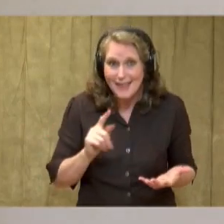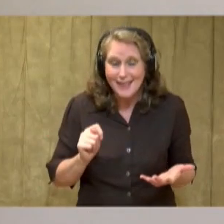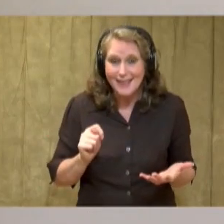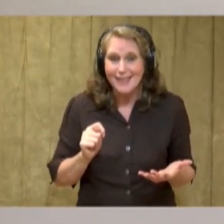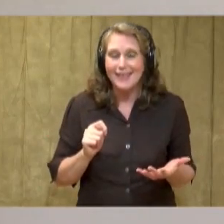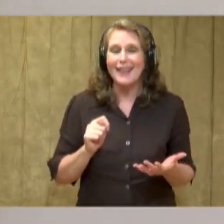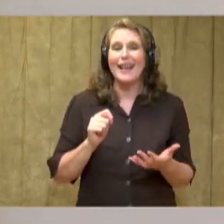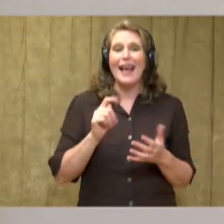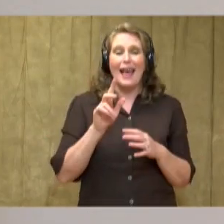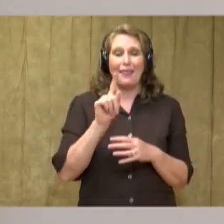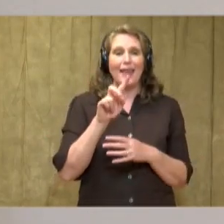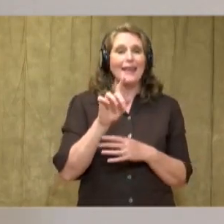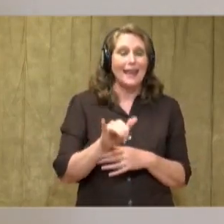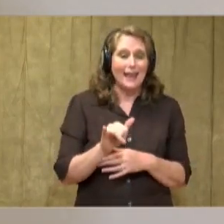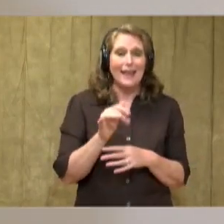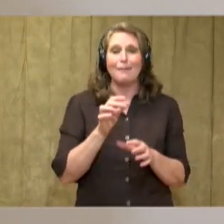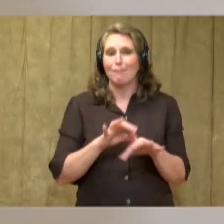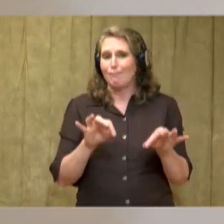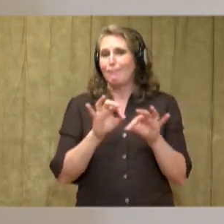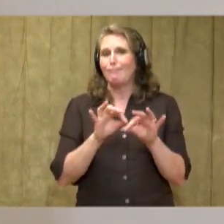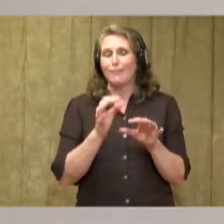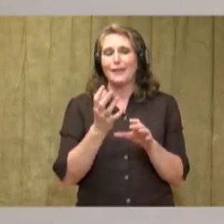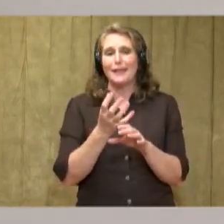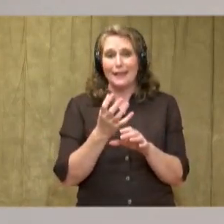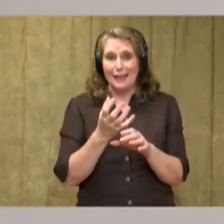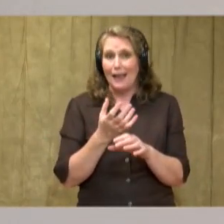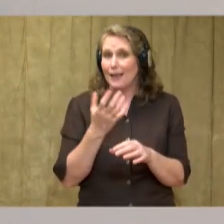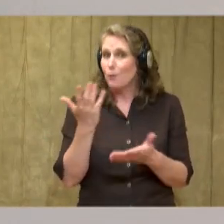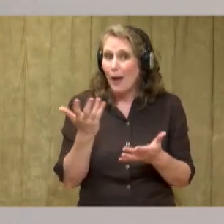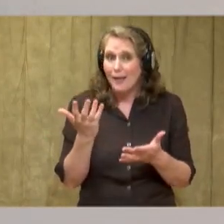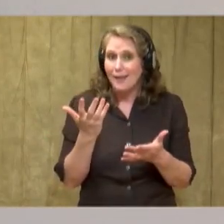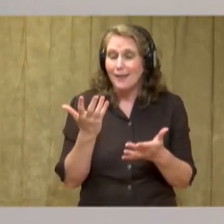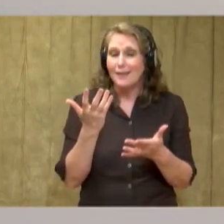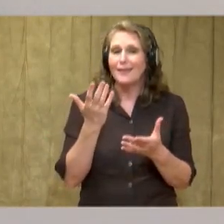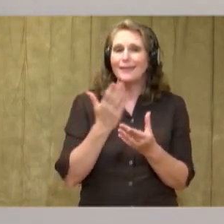right. The key to making friends with a dragon is what?